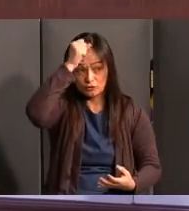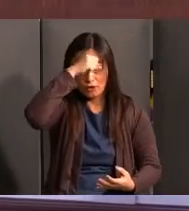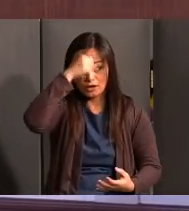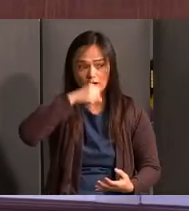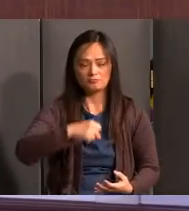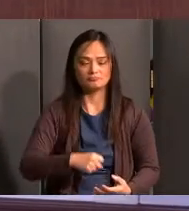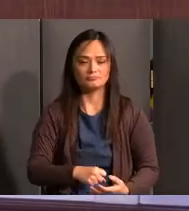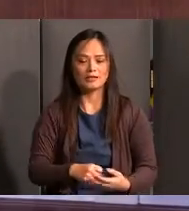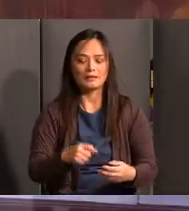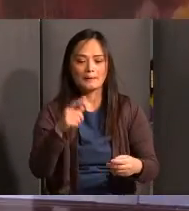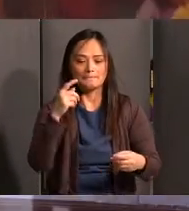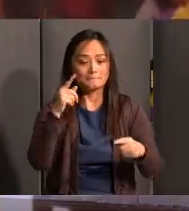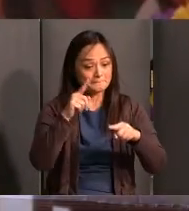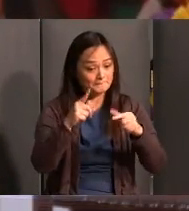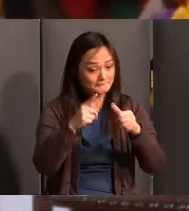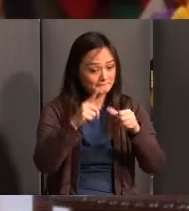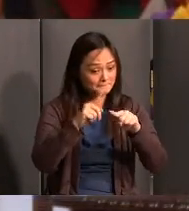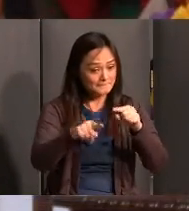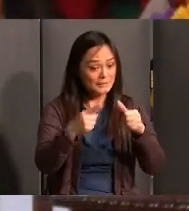Lastly,